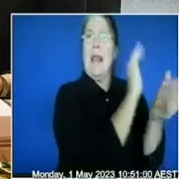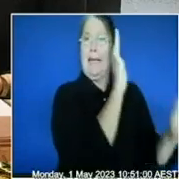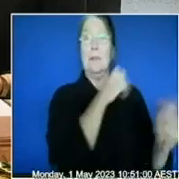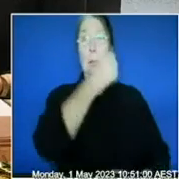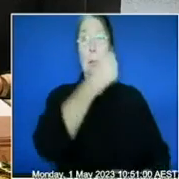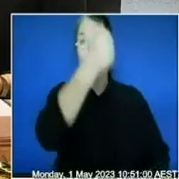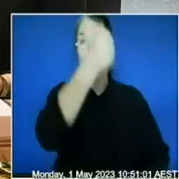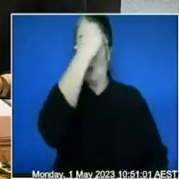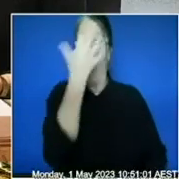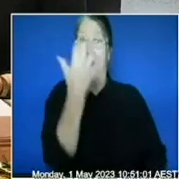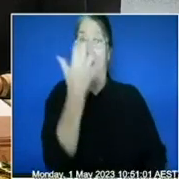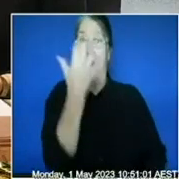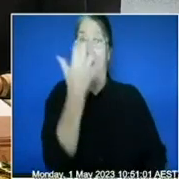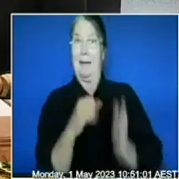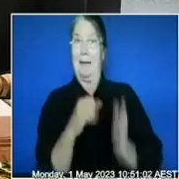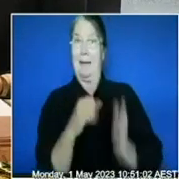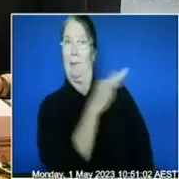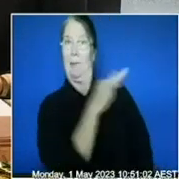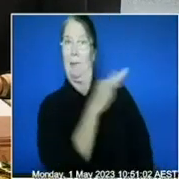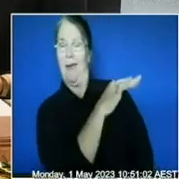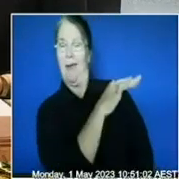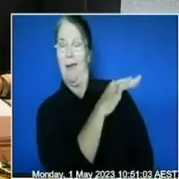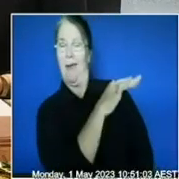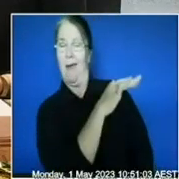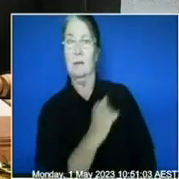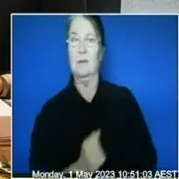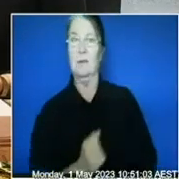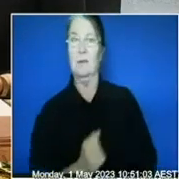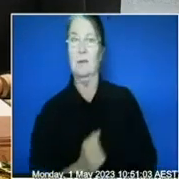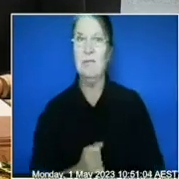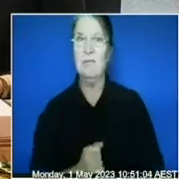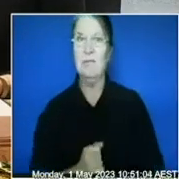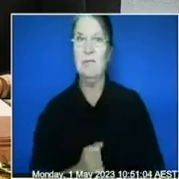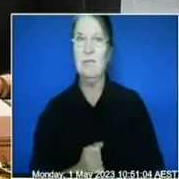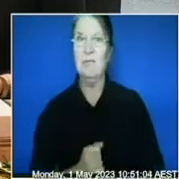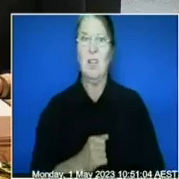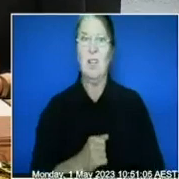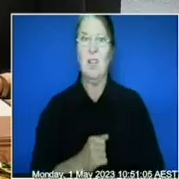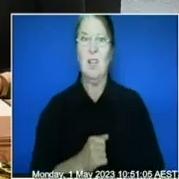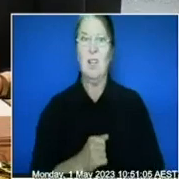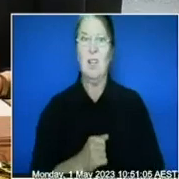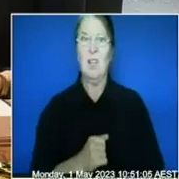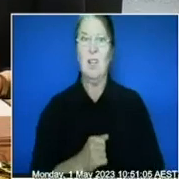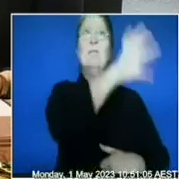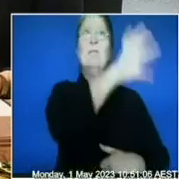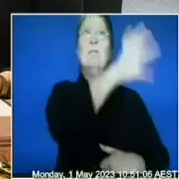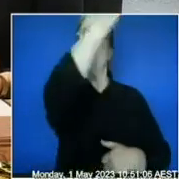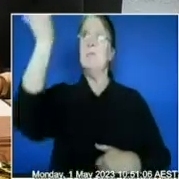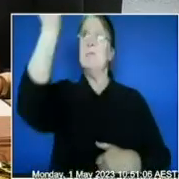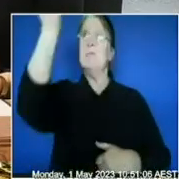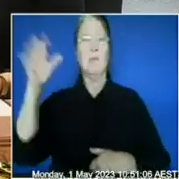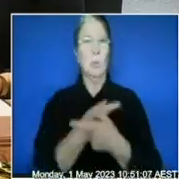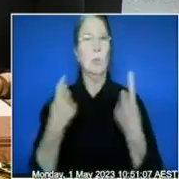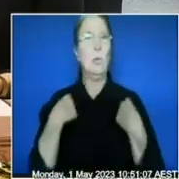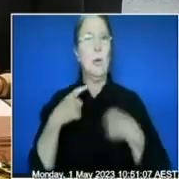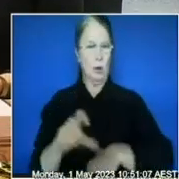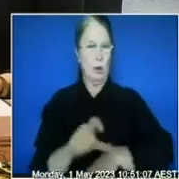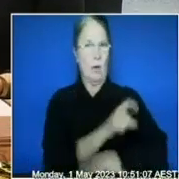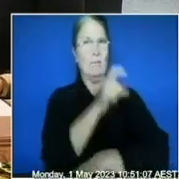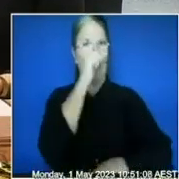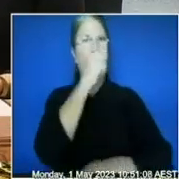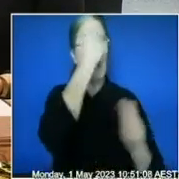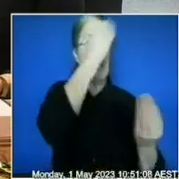funding would be provided, that we just needed to go through the process. Yes, but am I right in saying that all of the employees at those